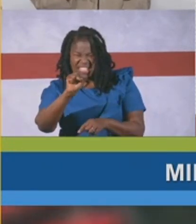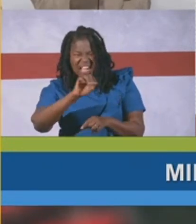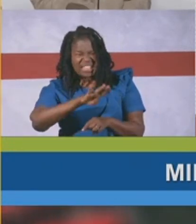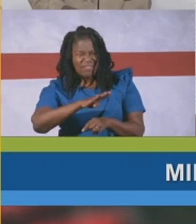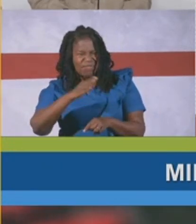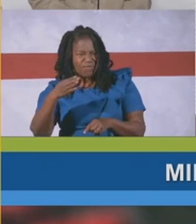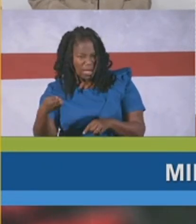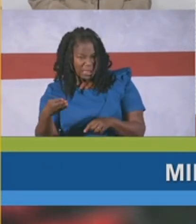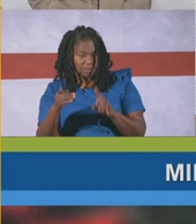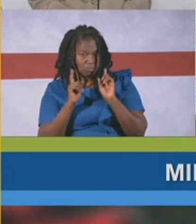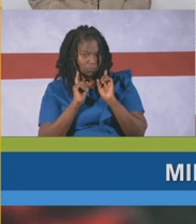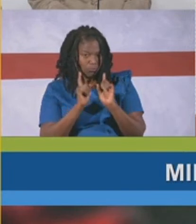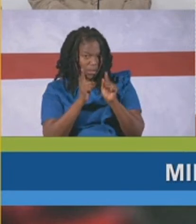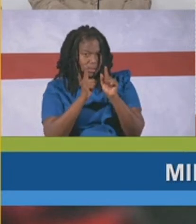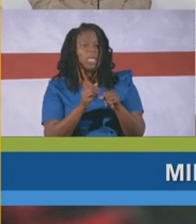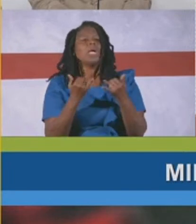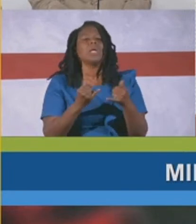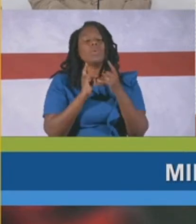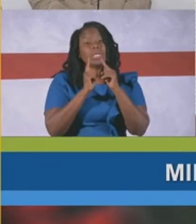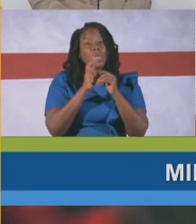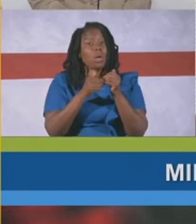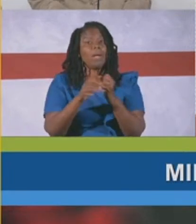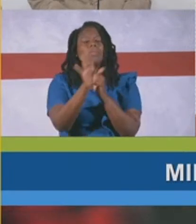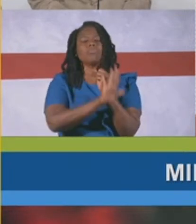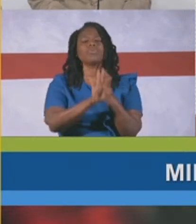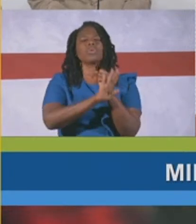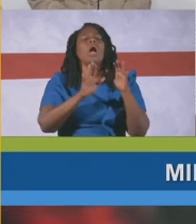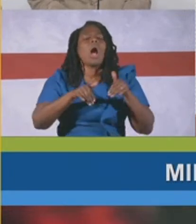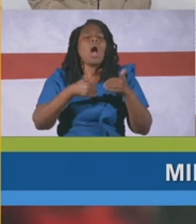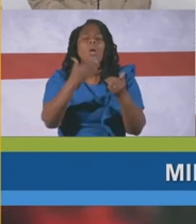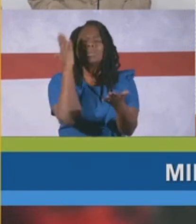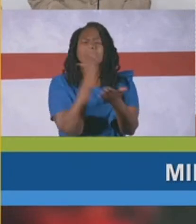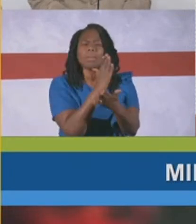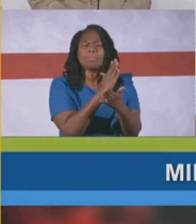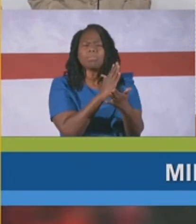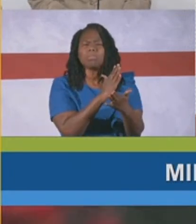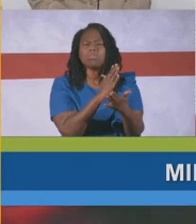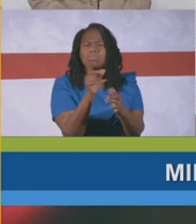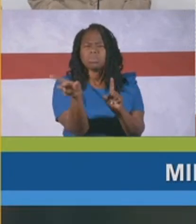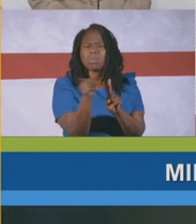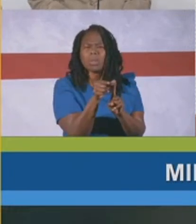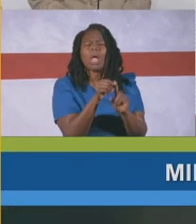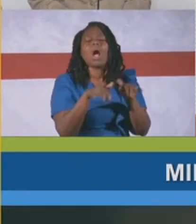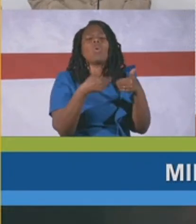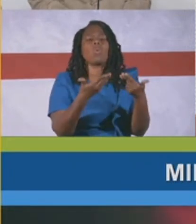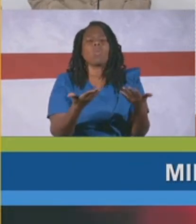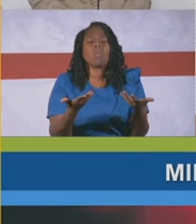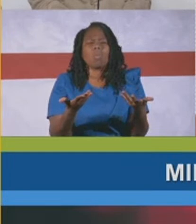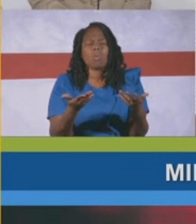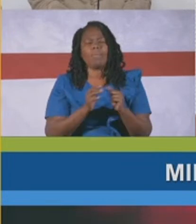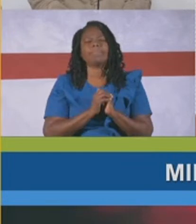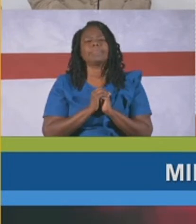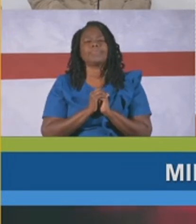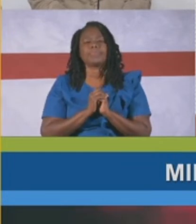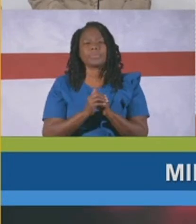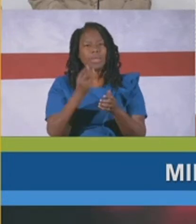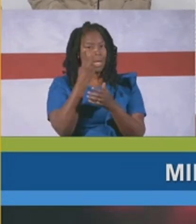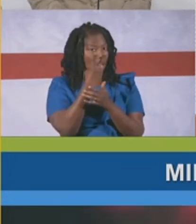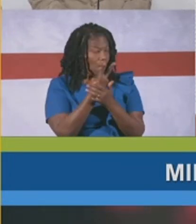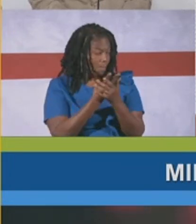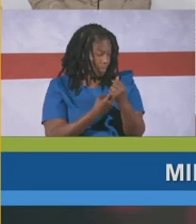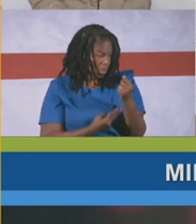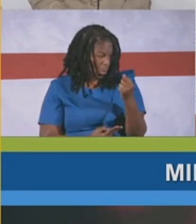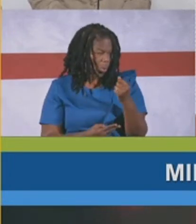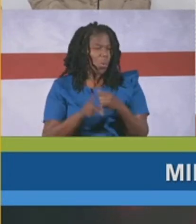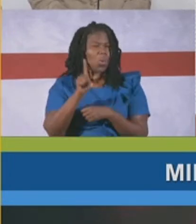prevention. Very interesting. Both TB and COVID-19. Our 3 W's are